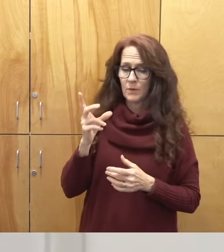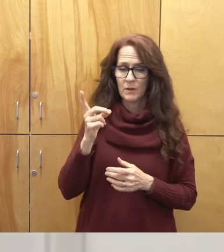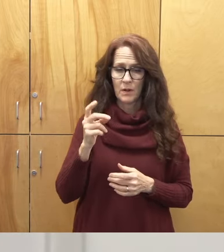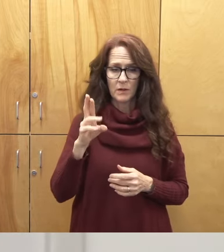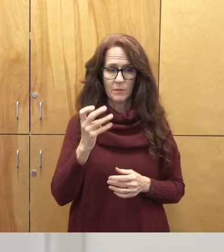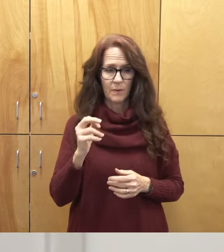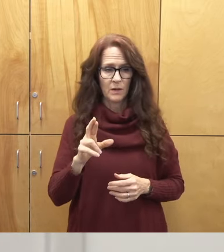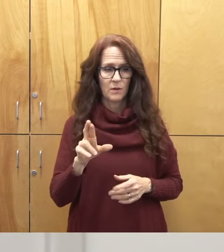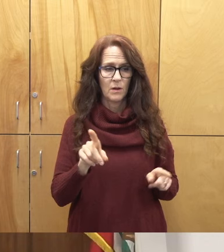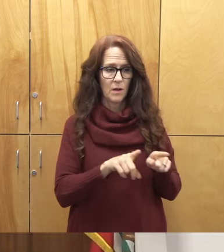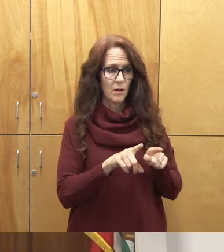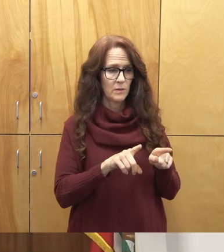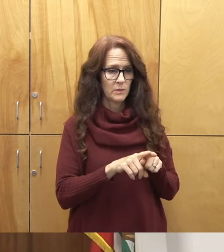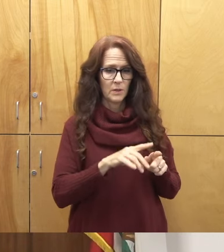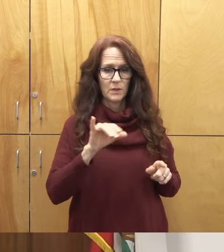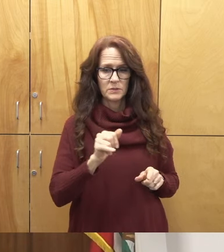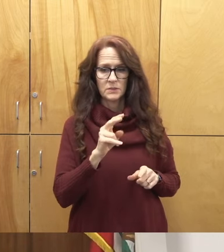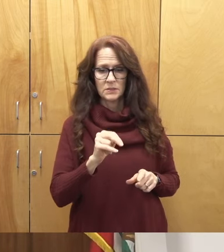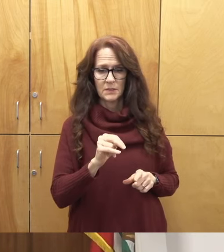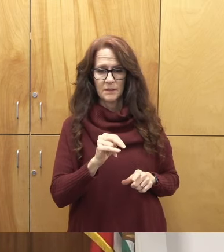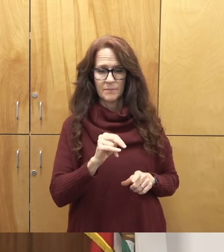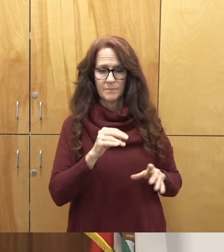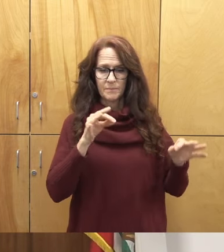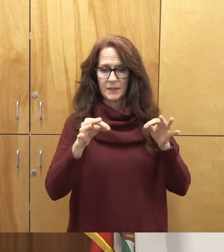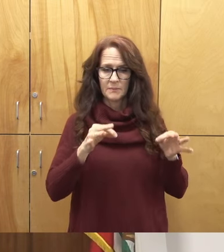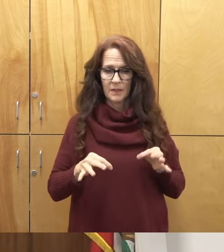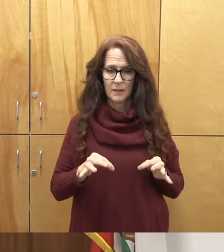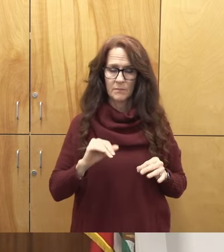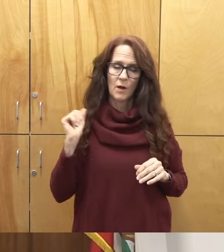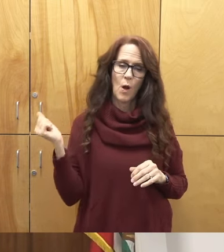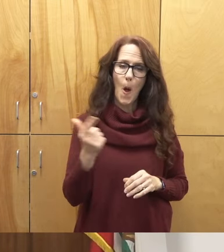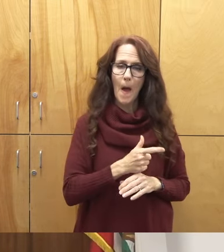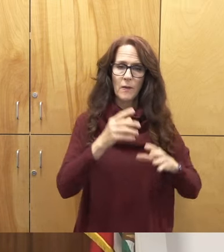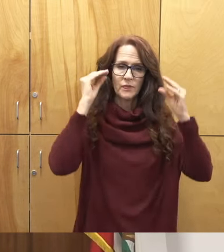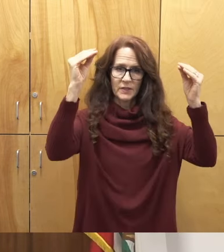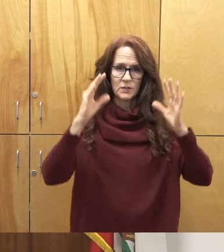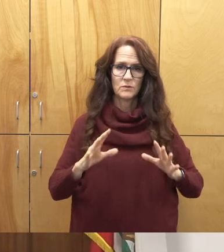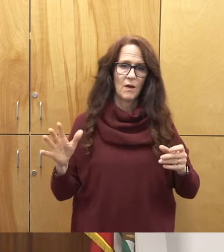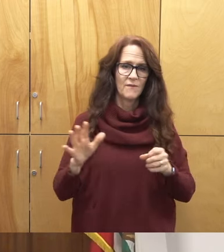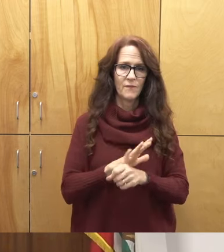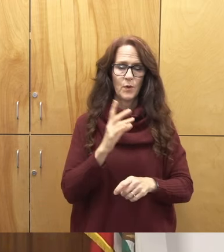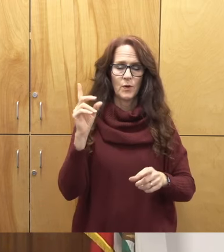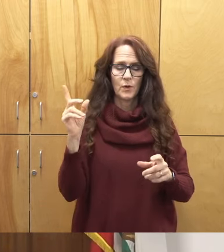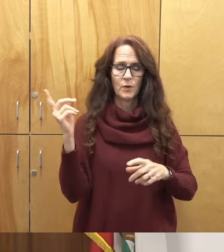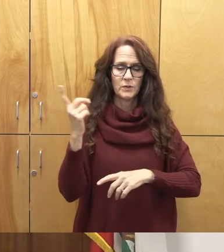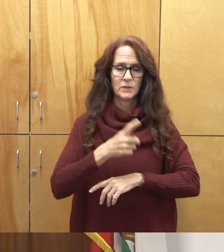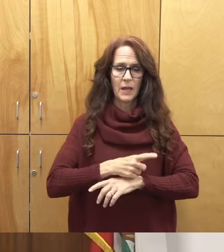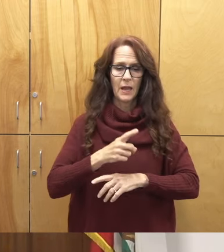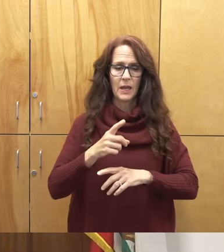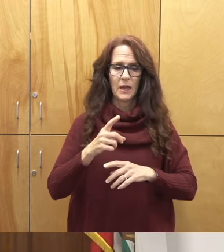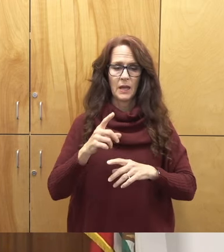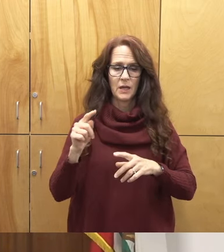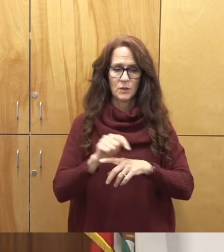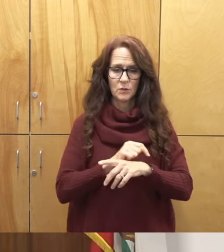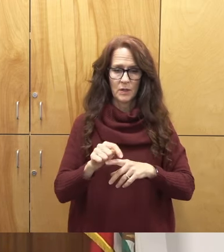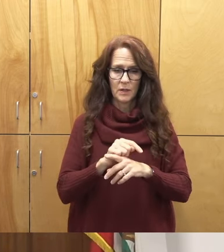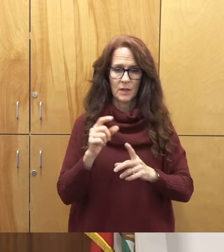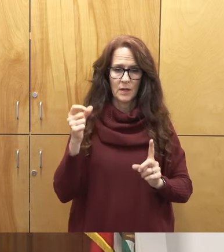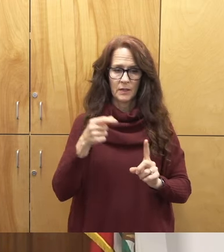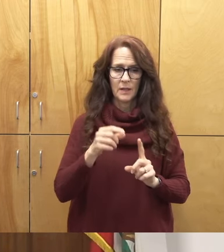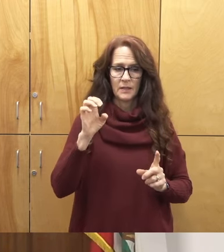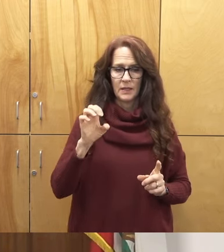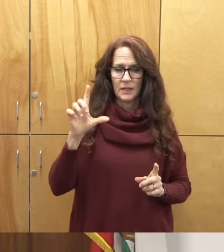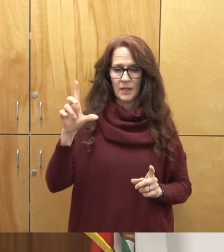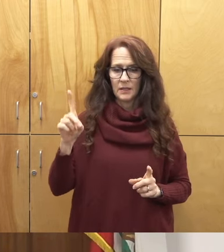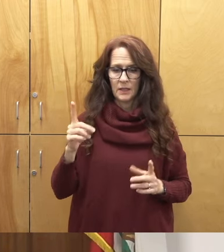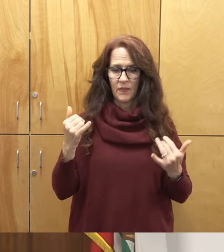well as what Jim shared. All of our teachers this coming year will have a full day training around designated ELD. That did not actually happen this